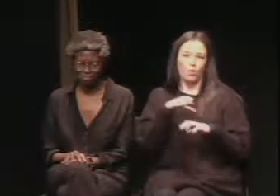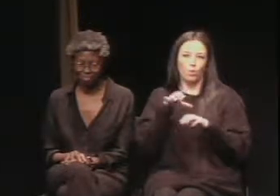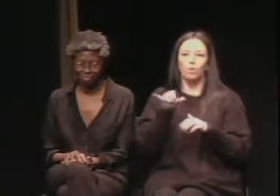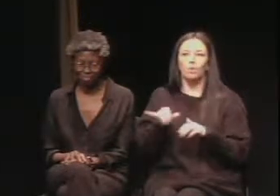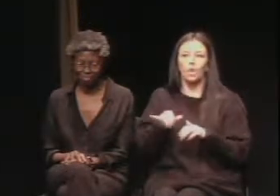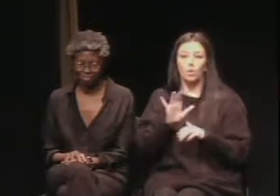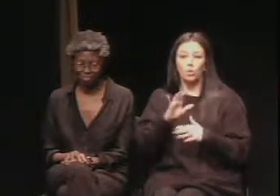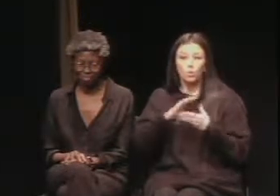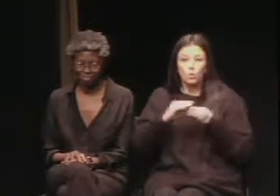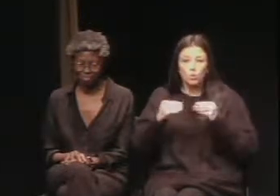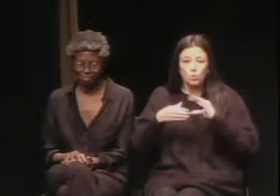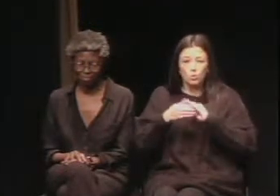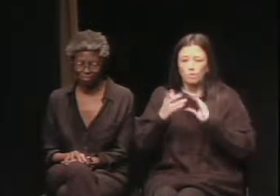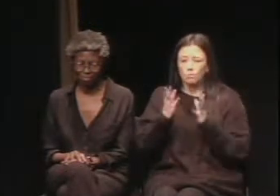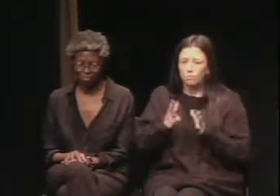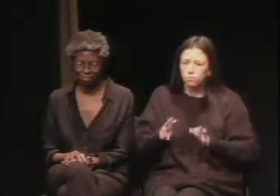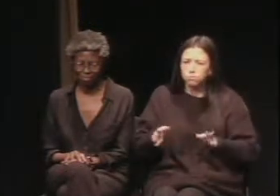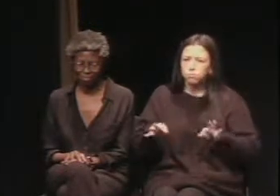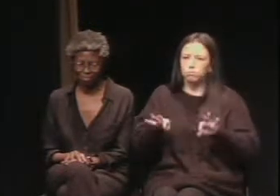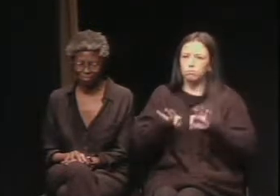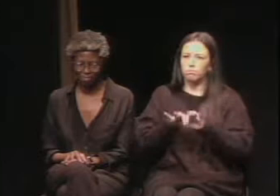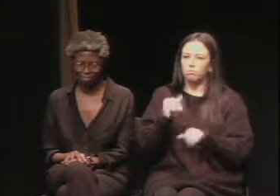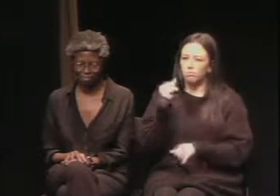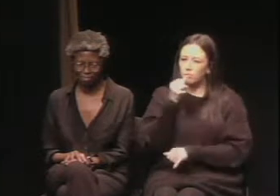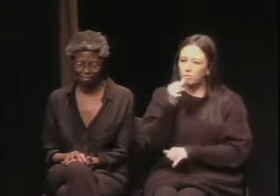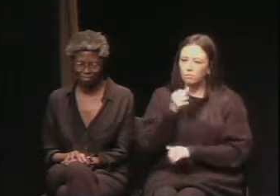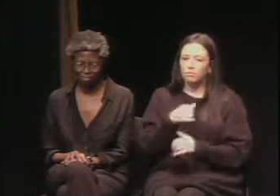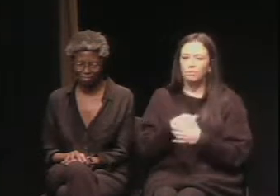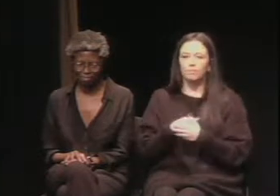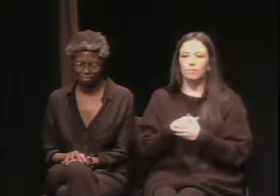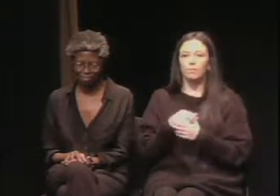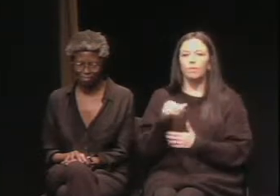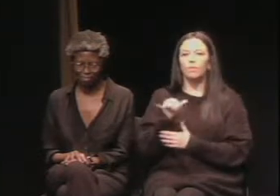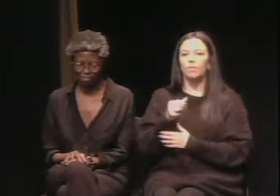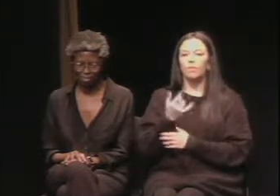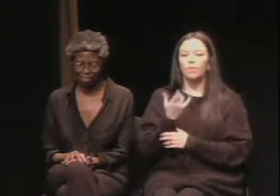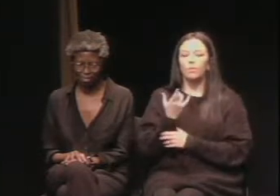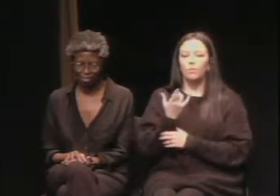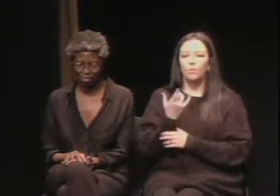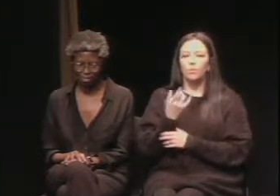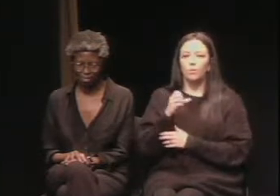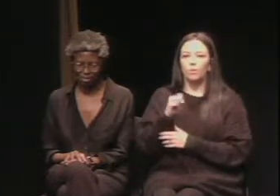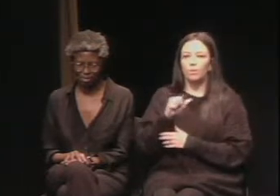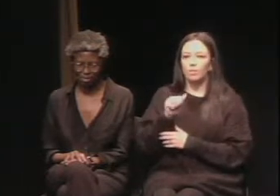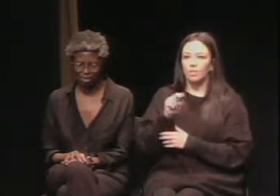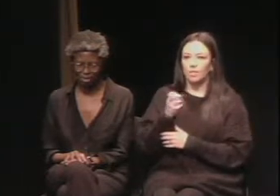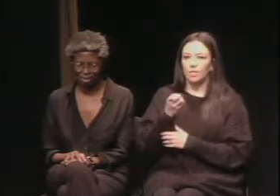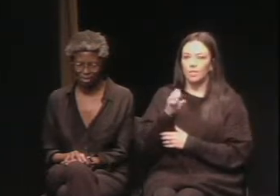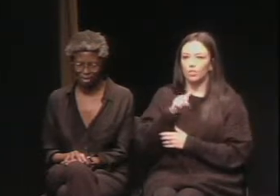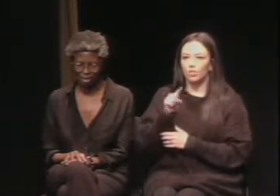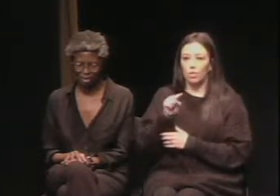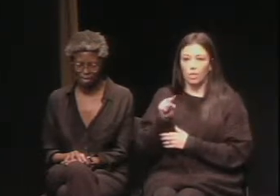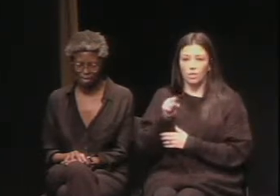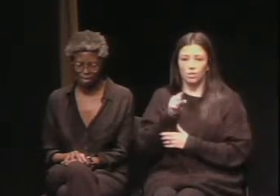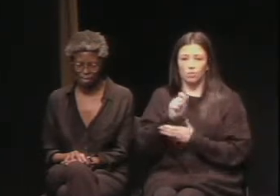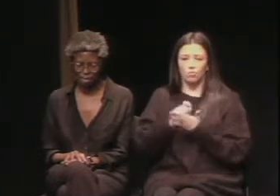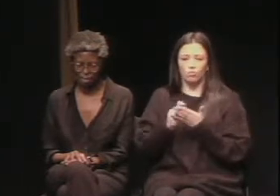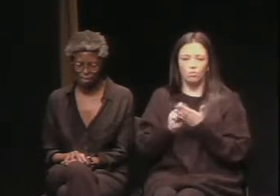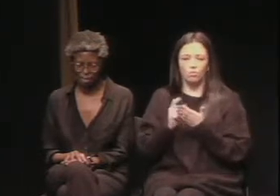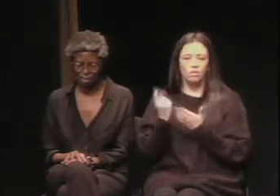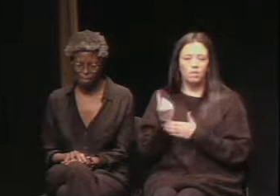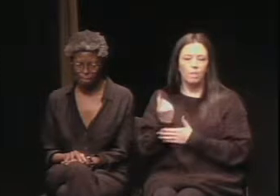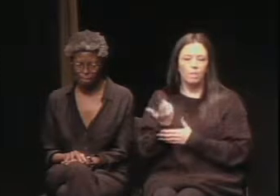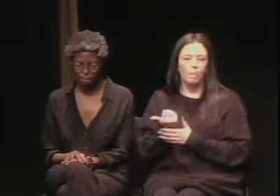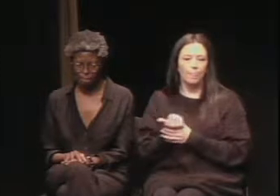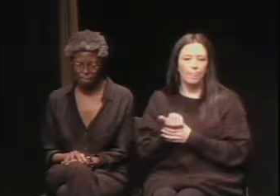your story is so important, you know? And you also say of Sonia Sanchez that she had written something that